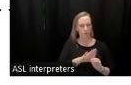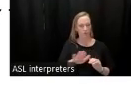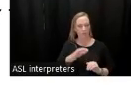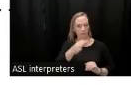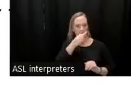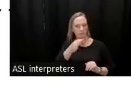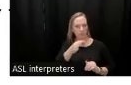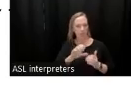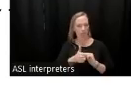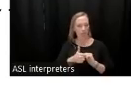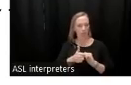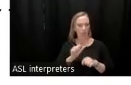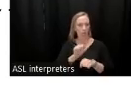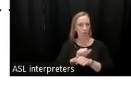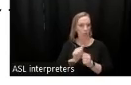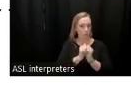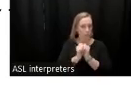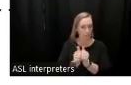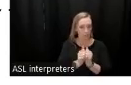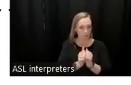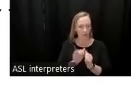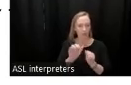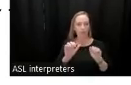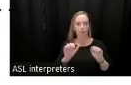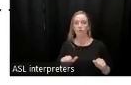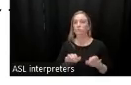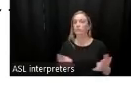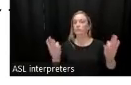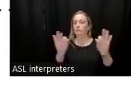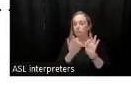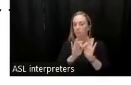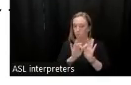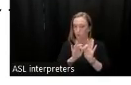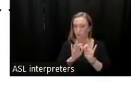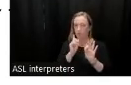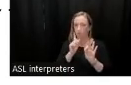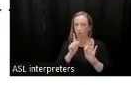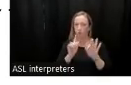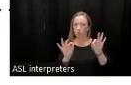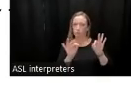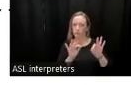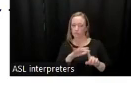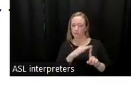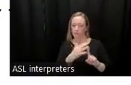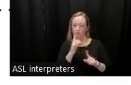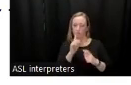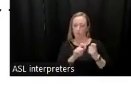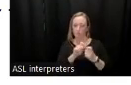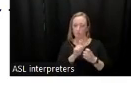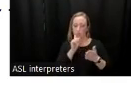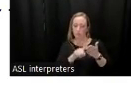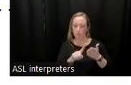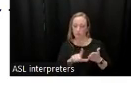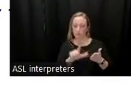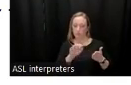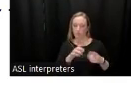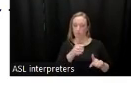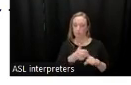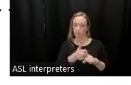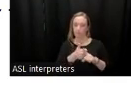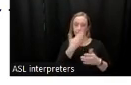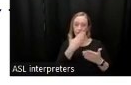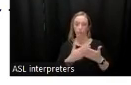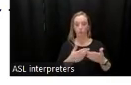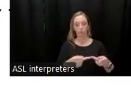important, for instance, to kind of characterize the environment in a specific research lab as a good place for a